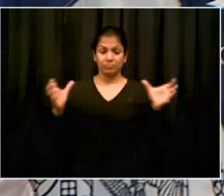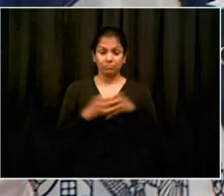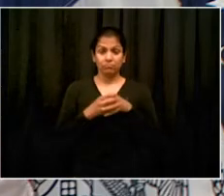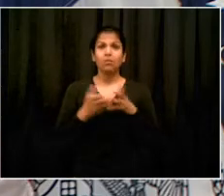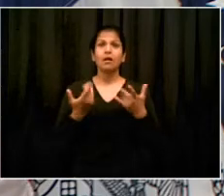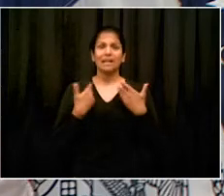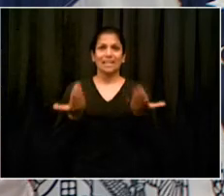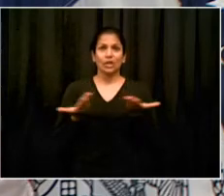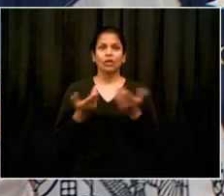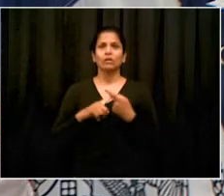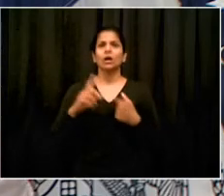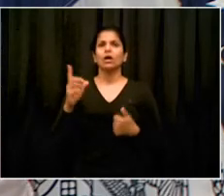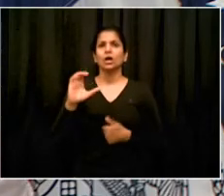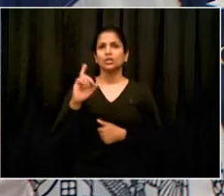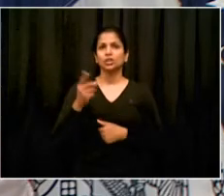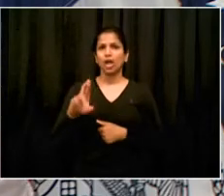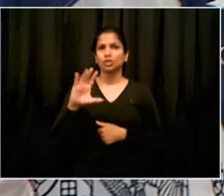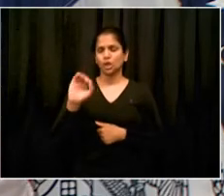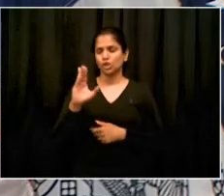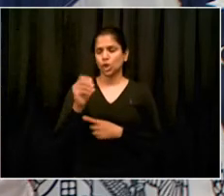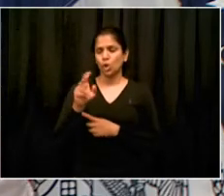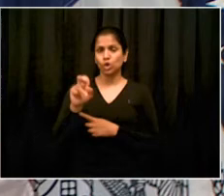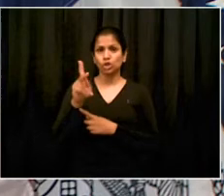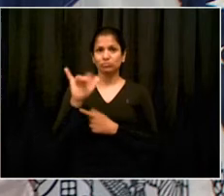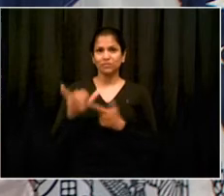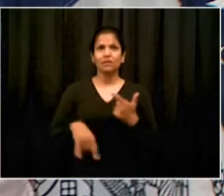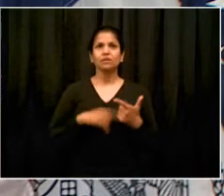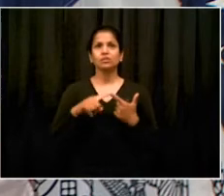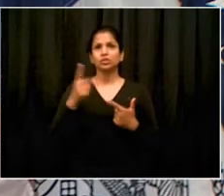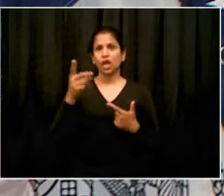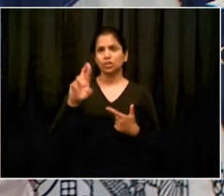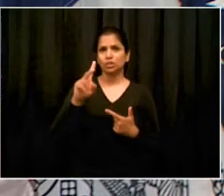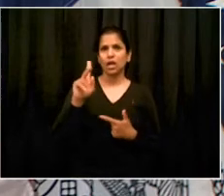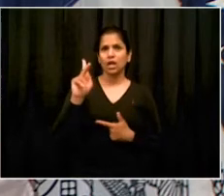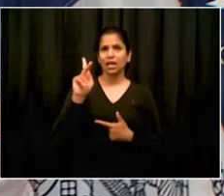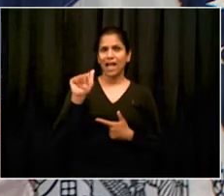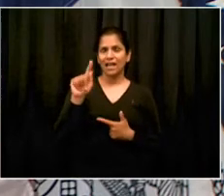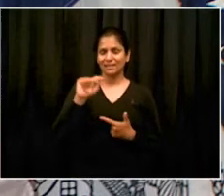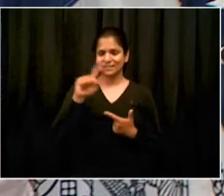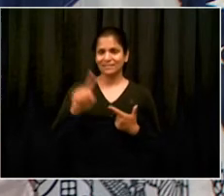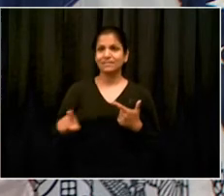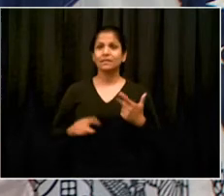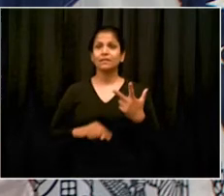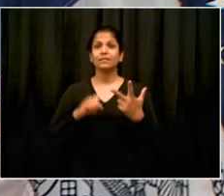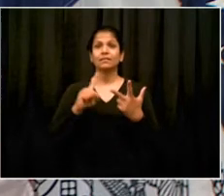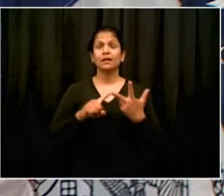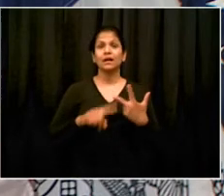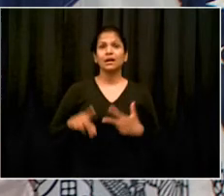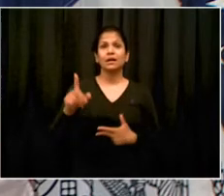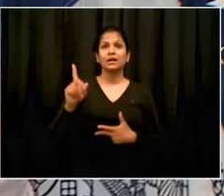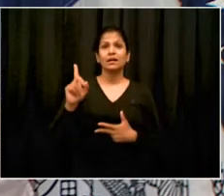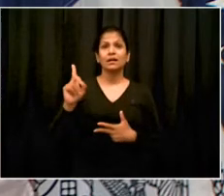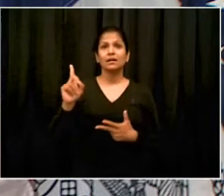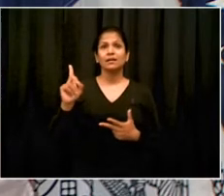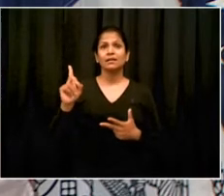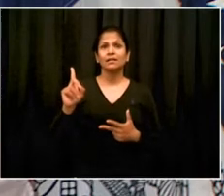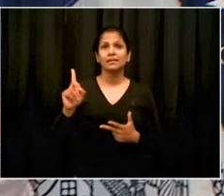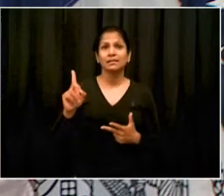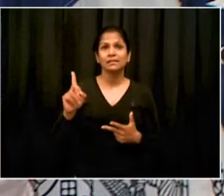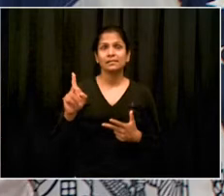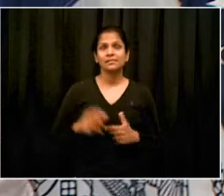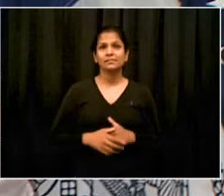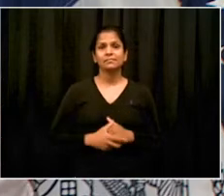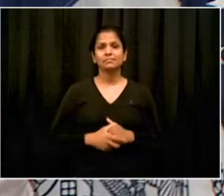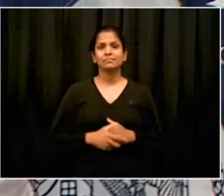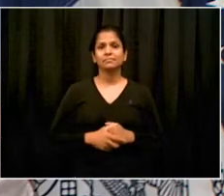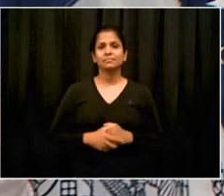Carranza, Susan Haskell, the Deputy Director of Youth Services at DYCD, Deputy Chancellor of Early Childhood and Enrollment,